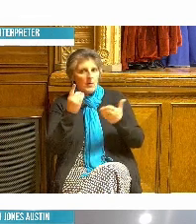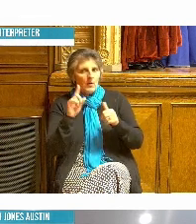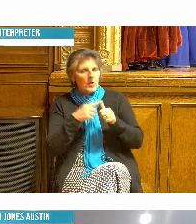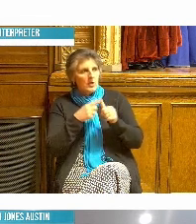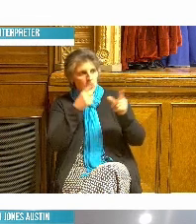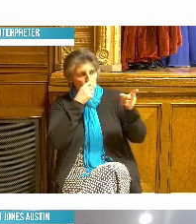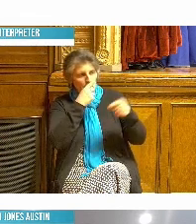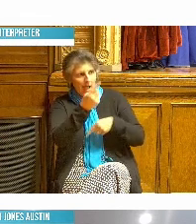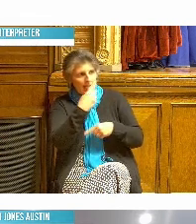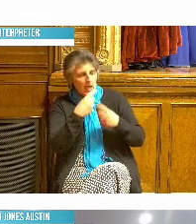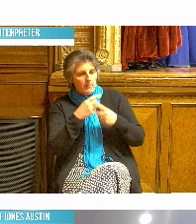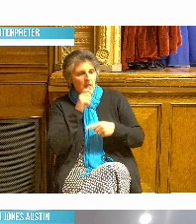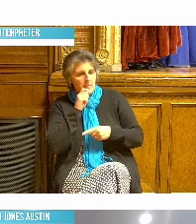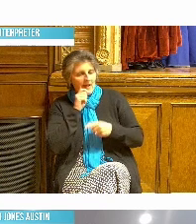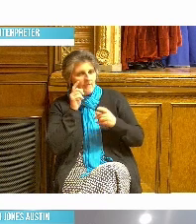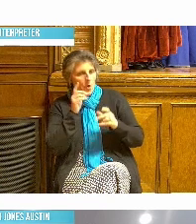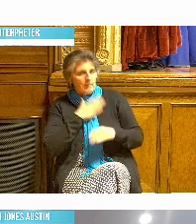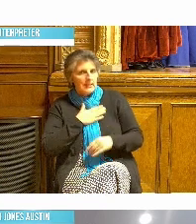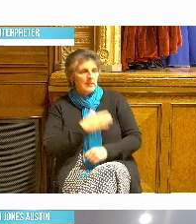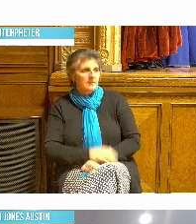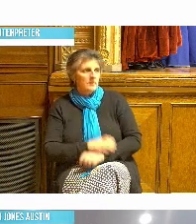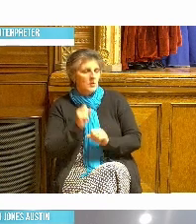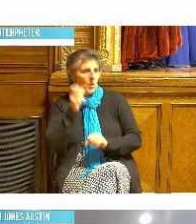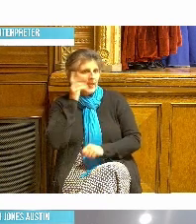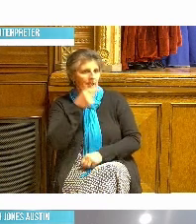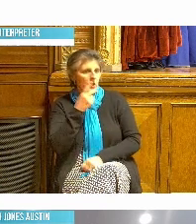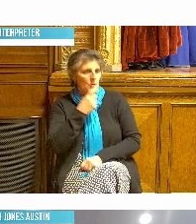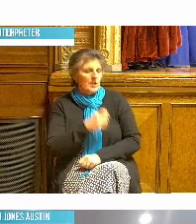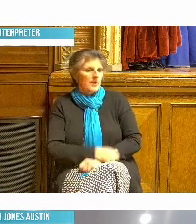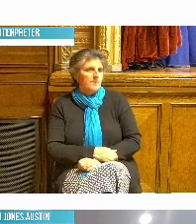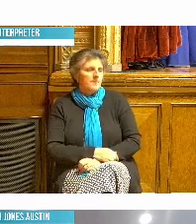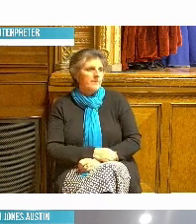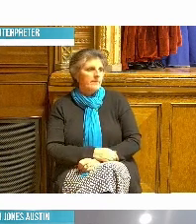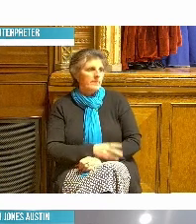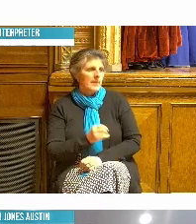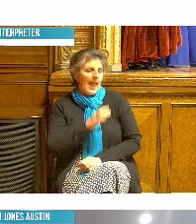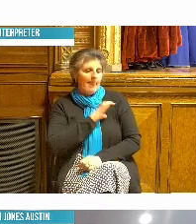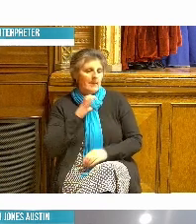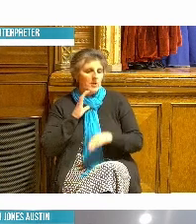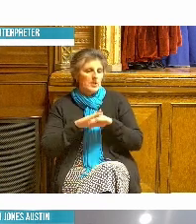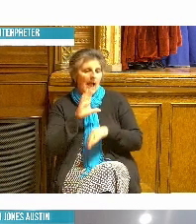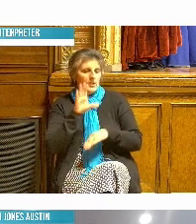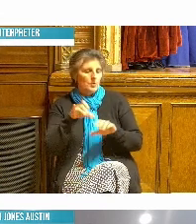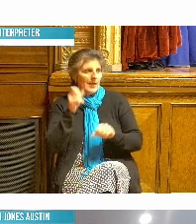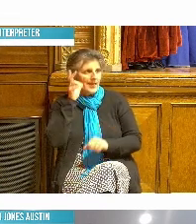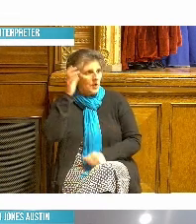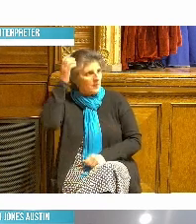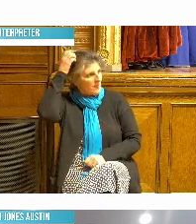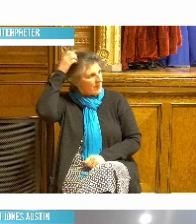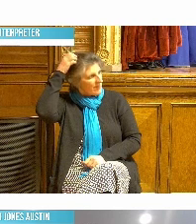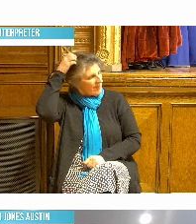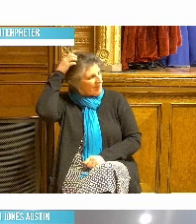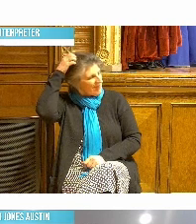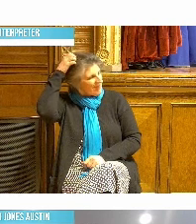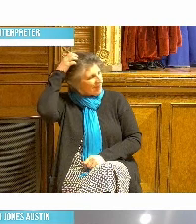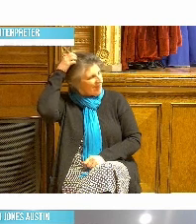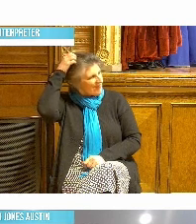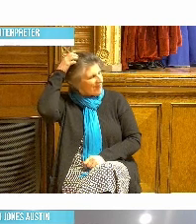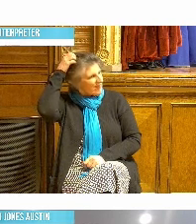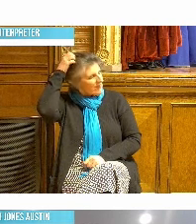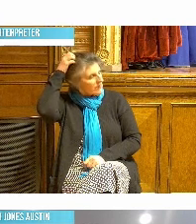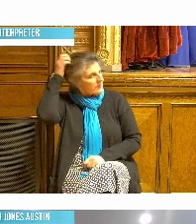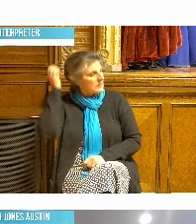Can you come to the microphone, sir, so we can hear your question, and the commissioners on Zoom can hear your question as well? Either one.